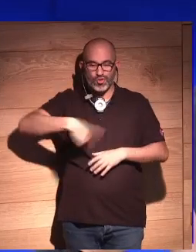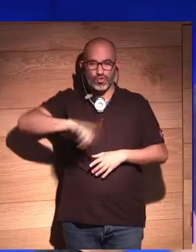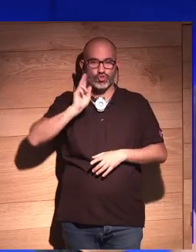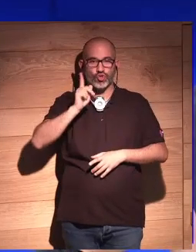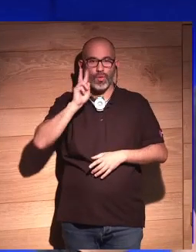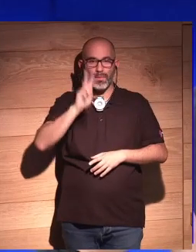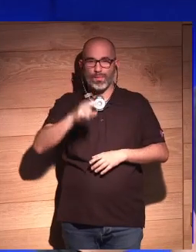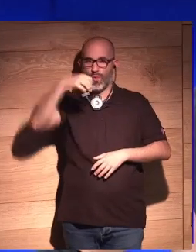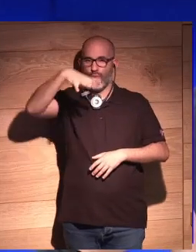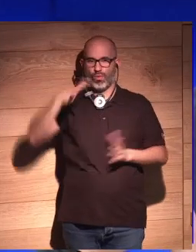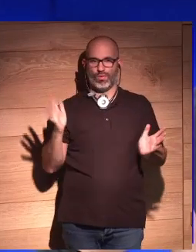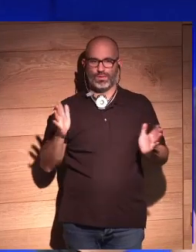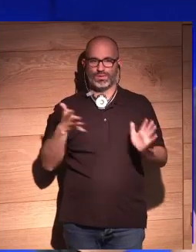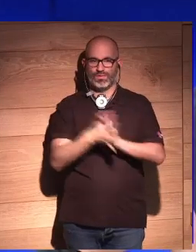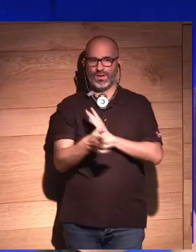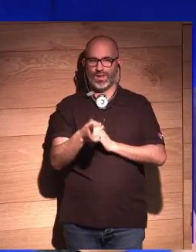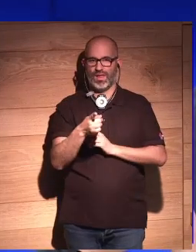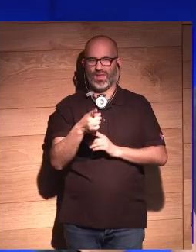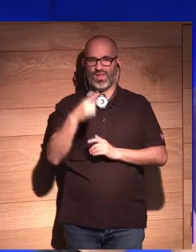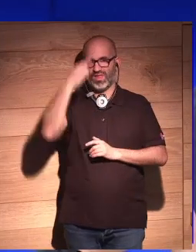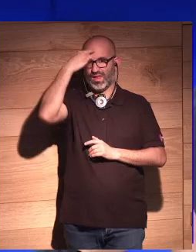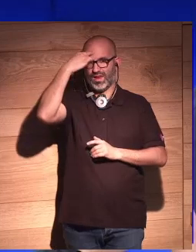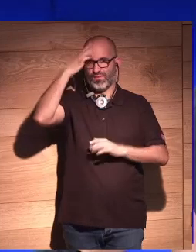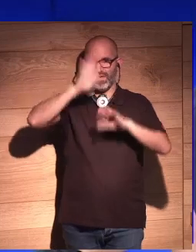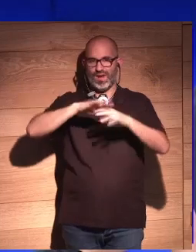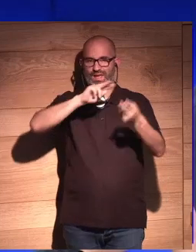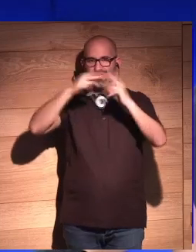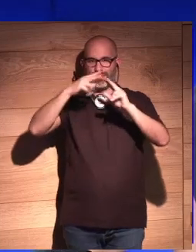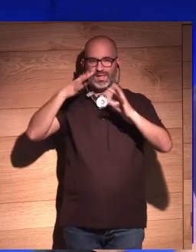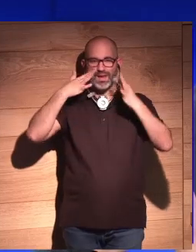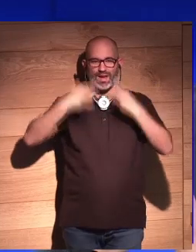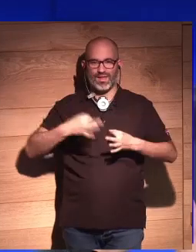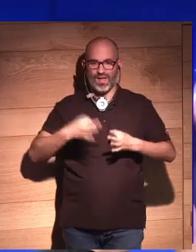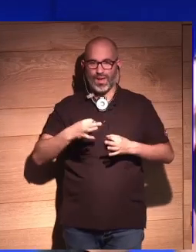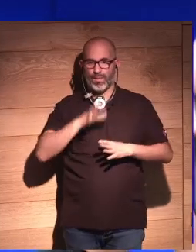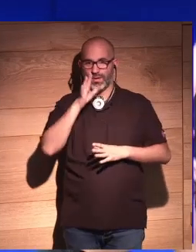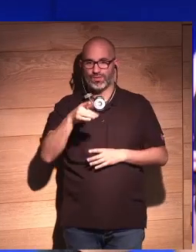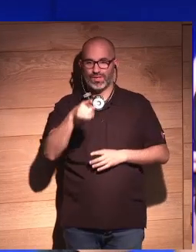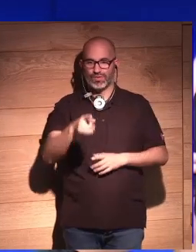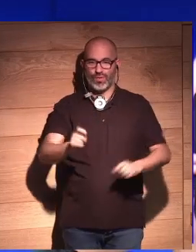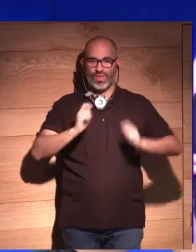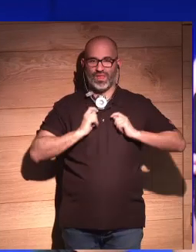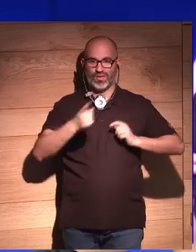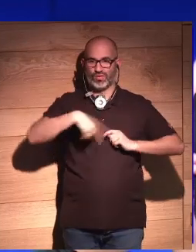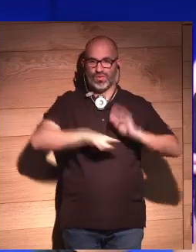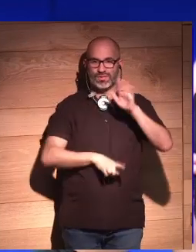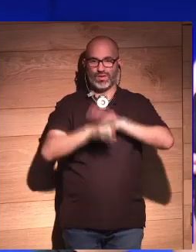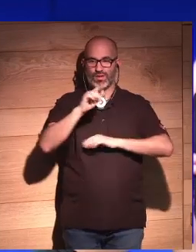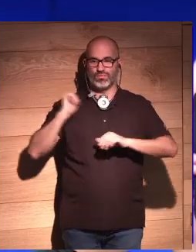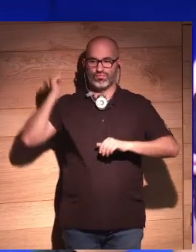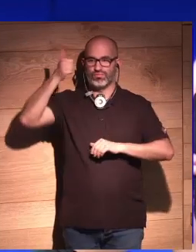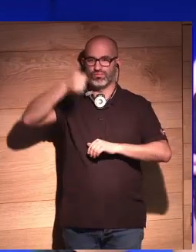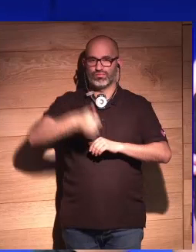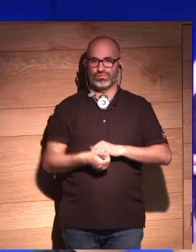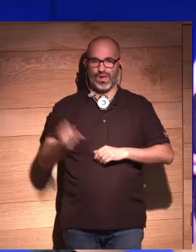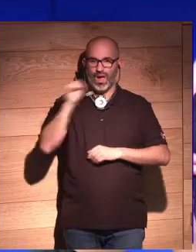the story of reality, right? And that has been evolving over the course of the millennia. But our old brain,